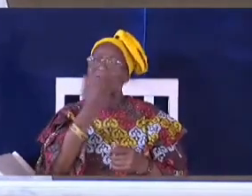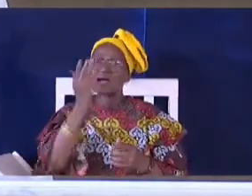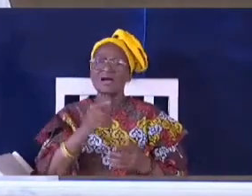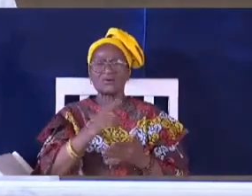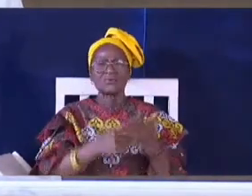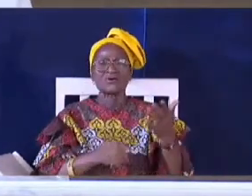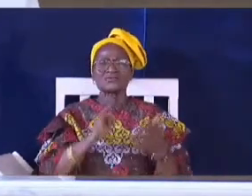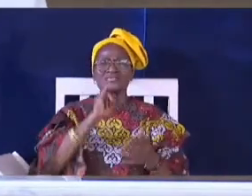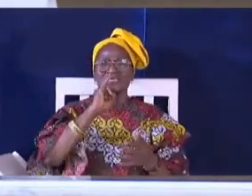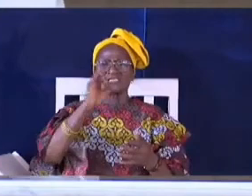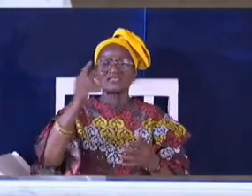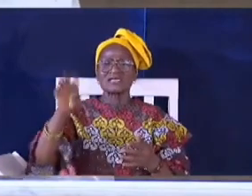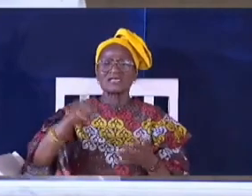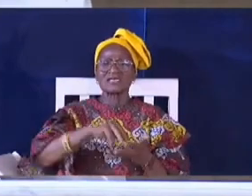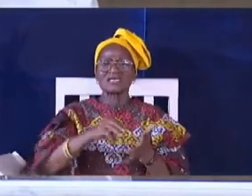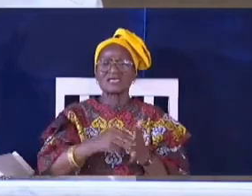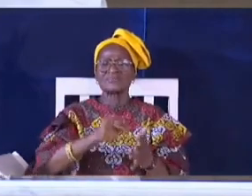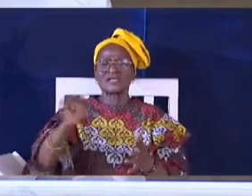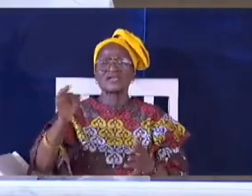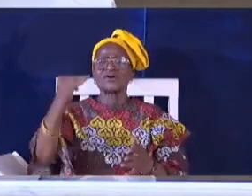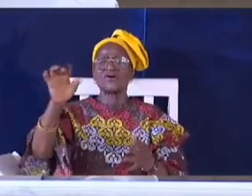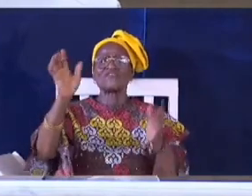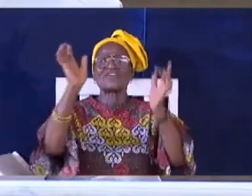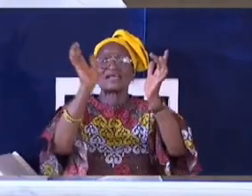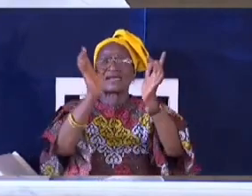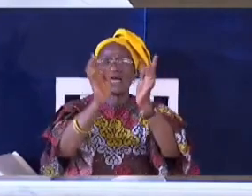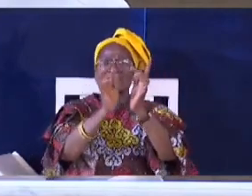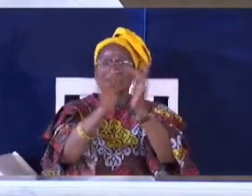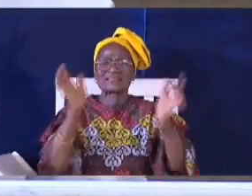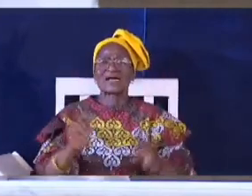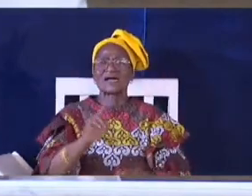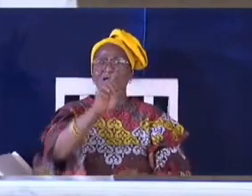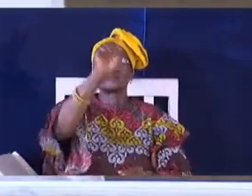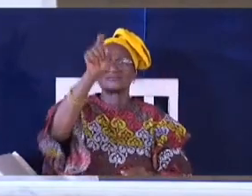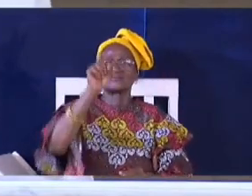What is the meaning of encounter?